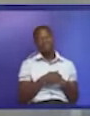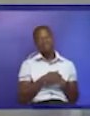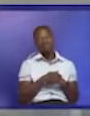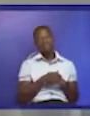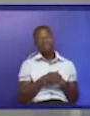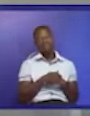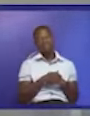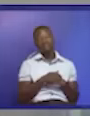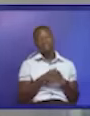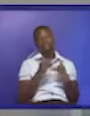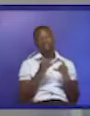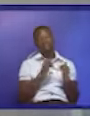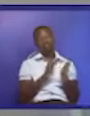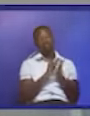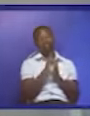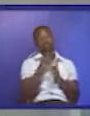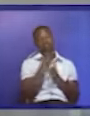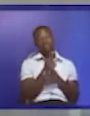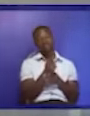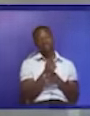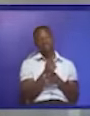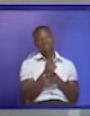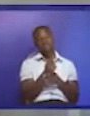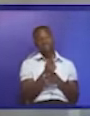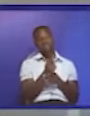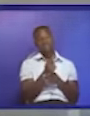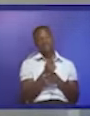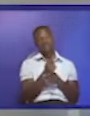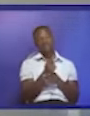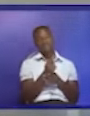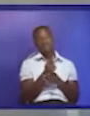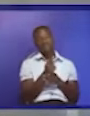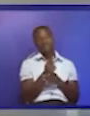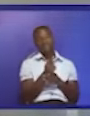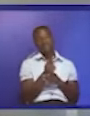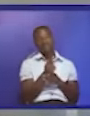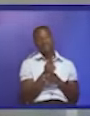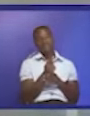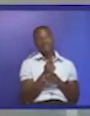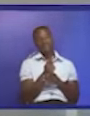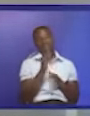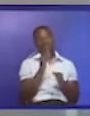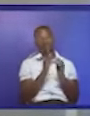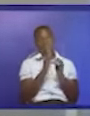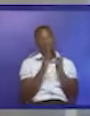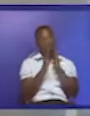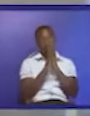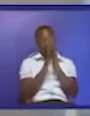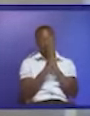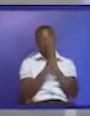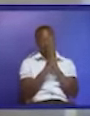Let me tell you the truth. An attack on your prayer life is a real attack.